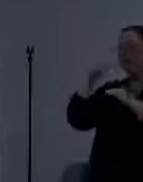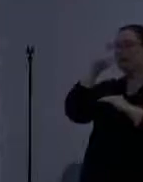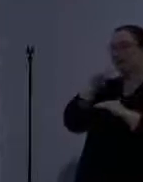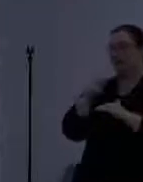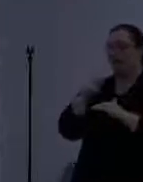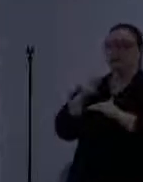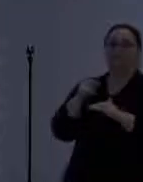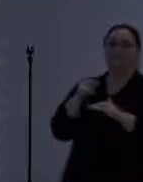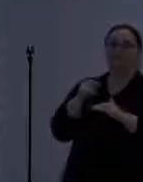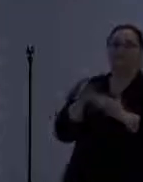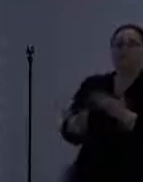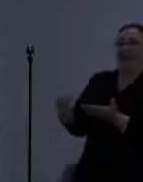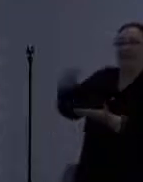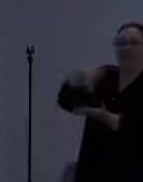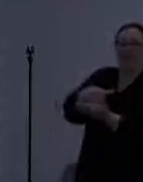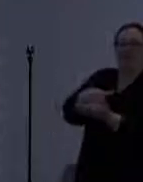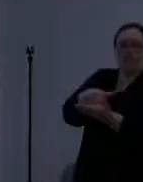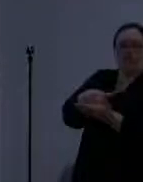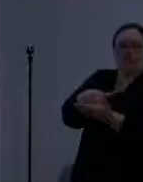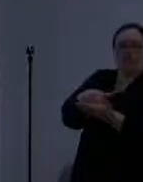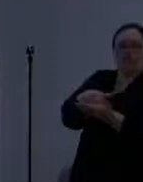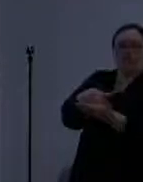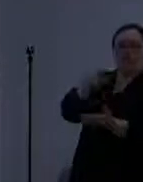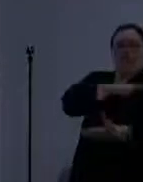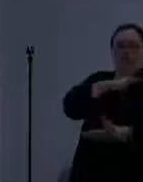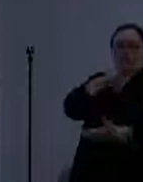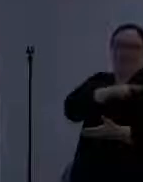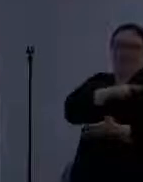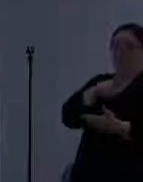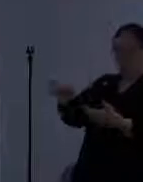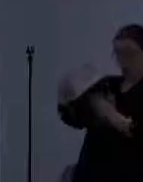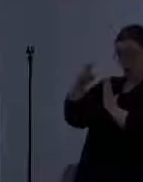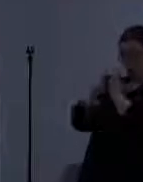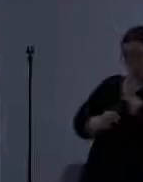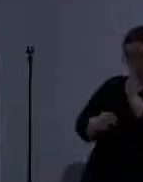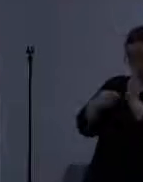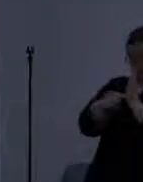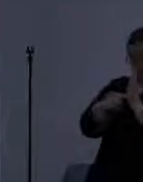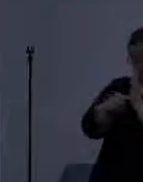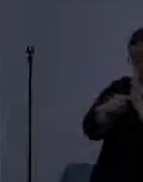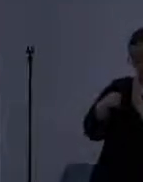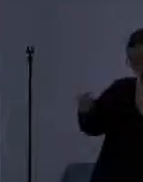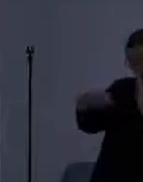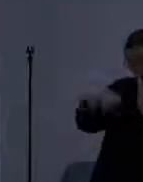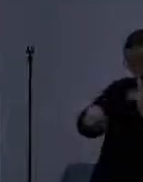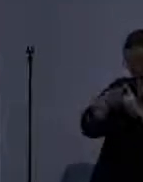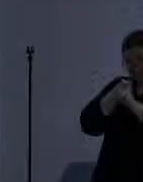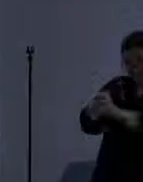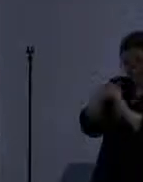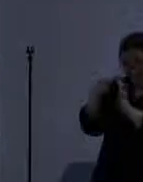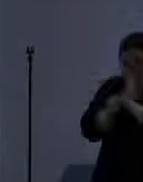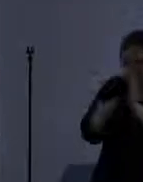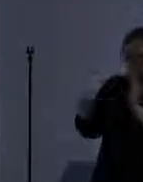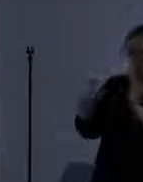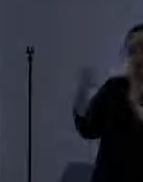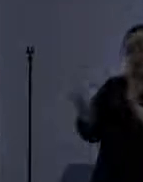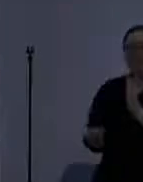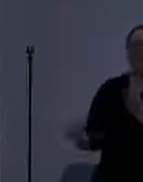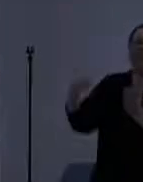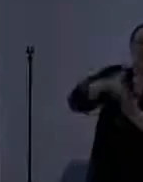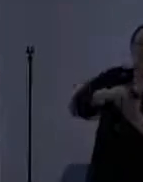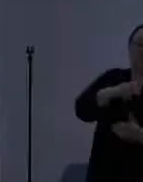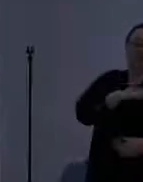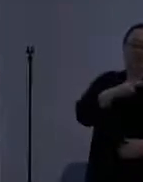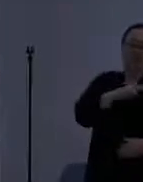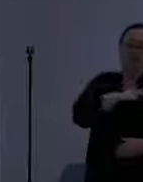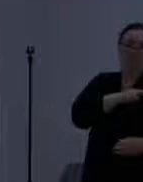like we can put extra conditions on their registration if they're not meeting what we think they should be doing. We